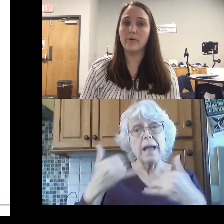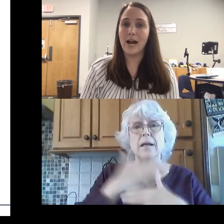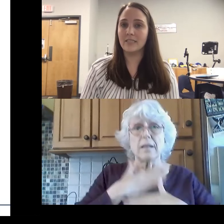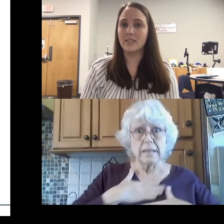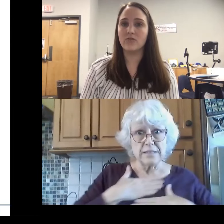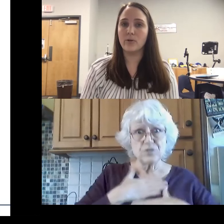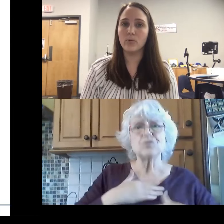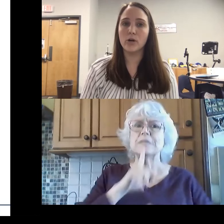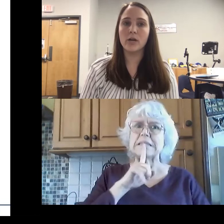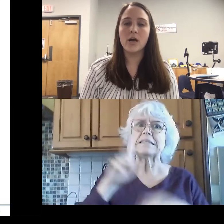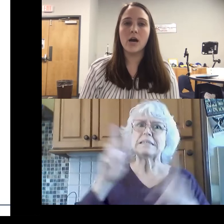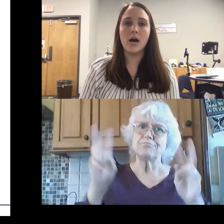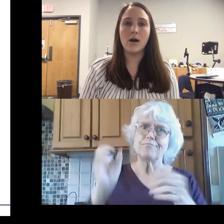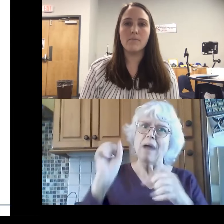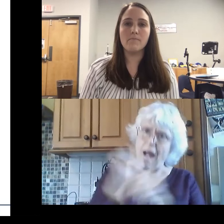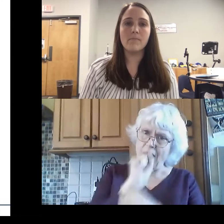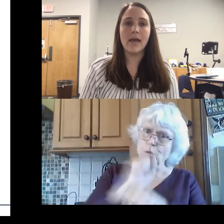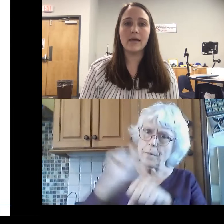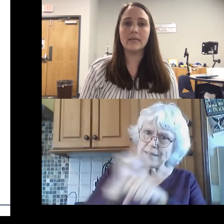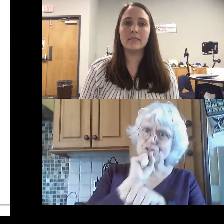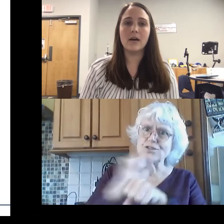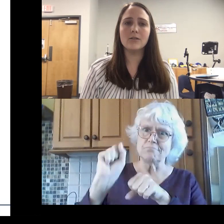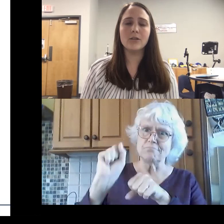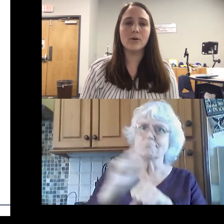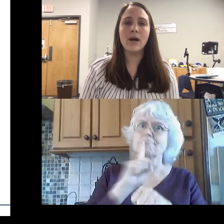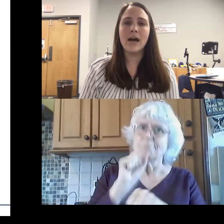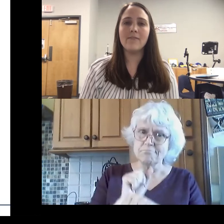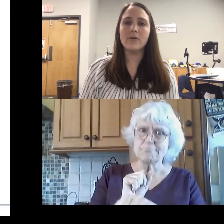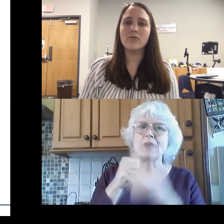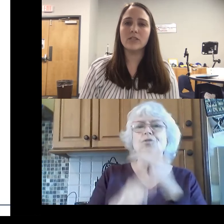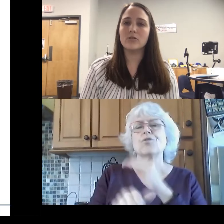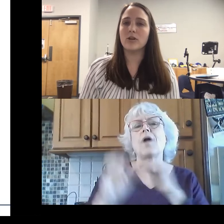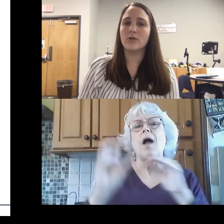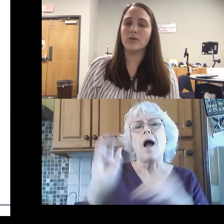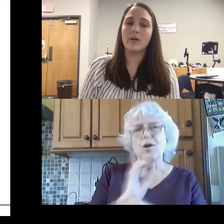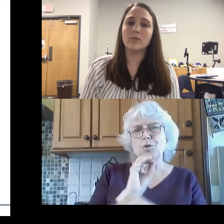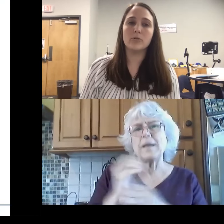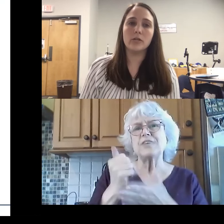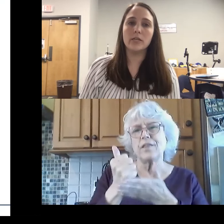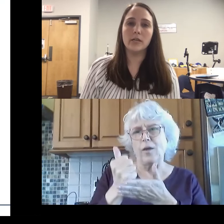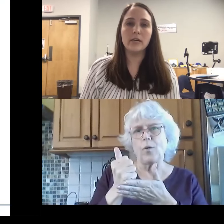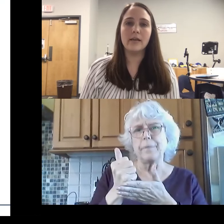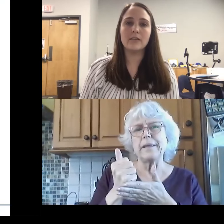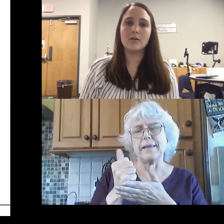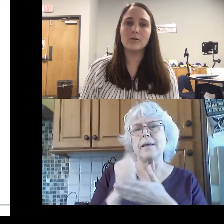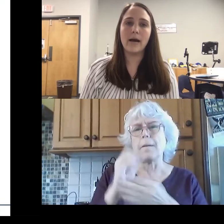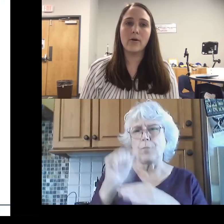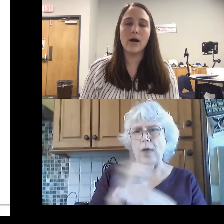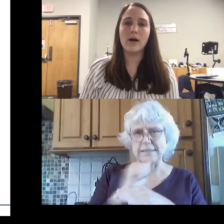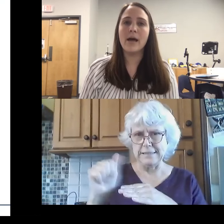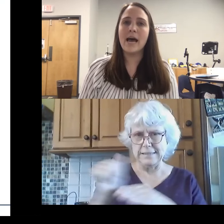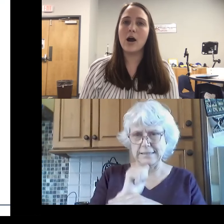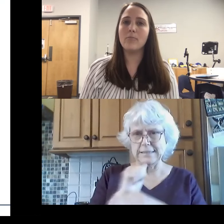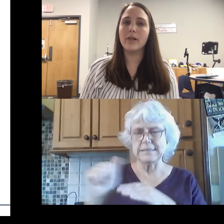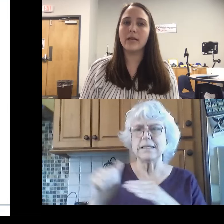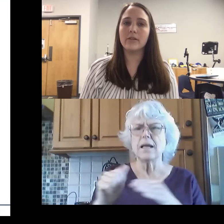Therapy Practice Framework and also I found a research article that was pretty good that talked about